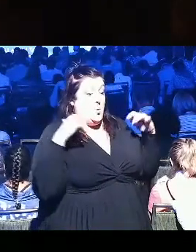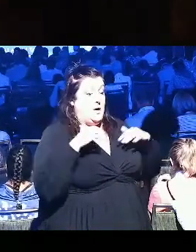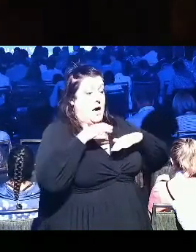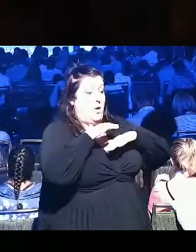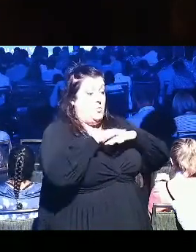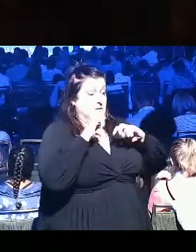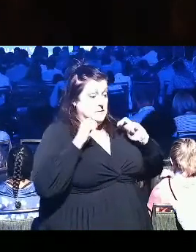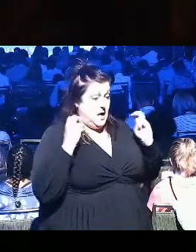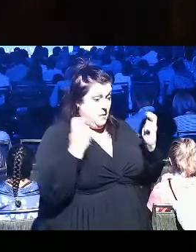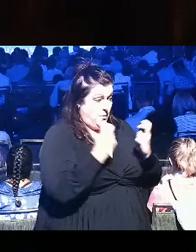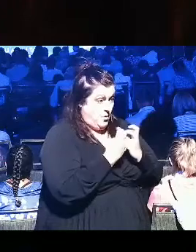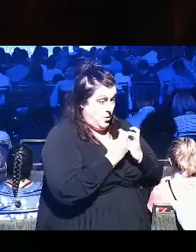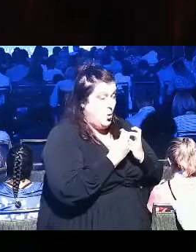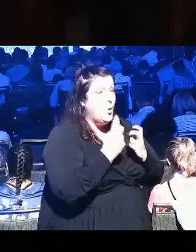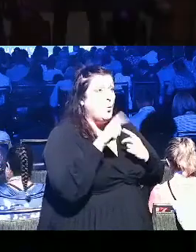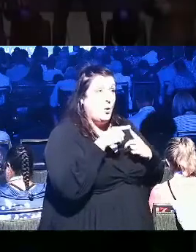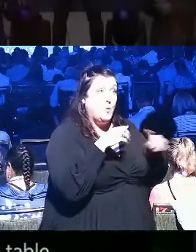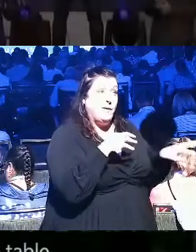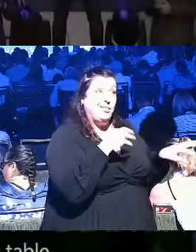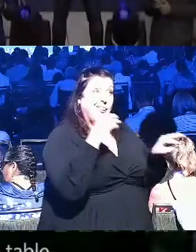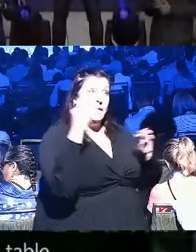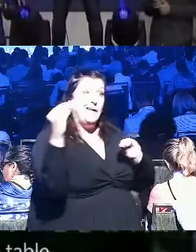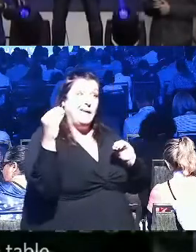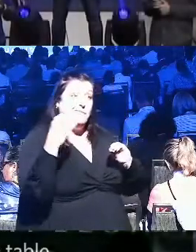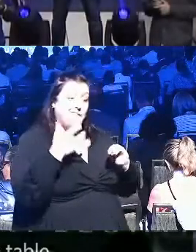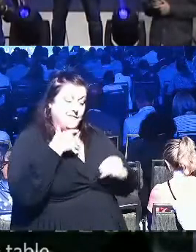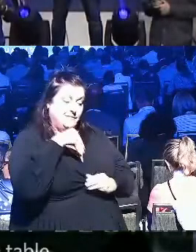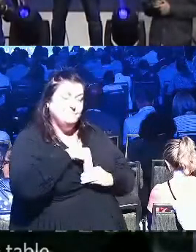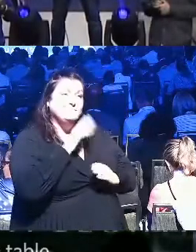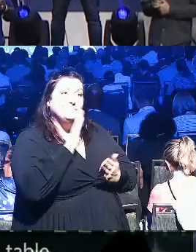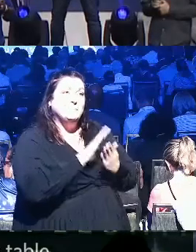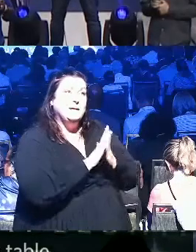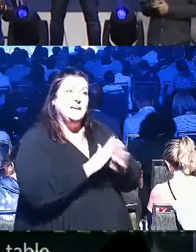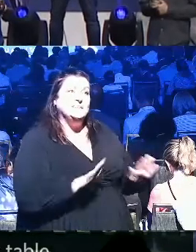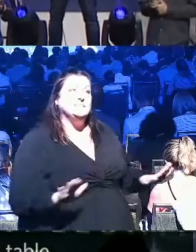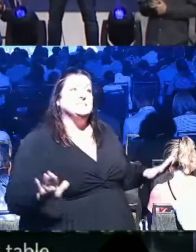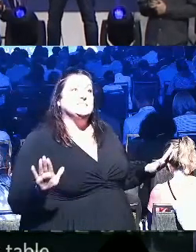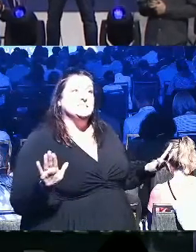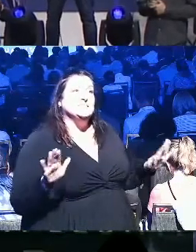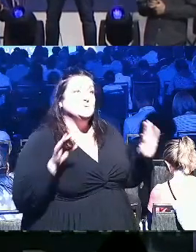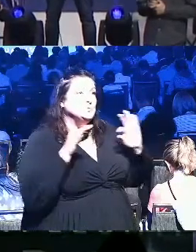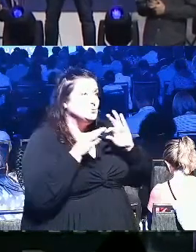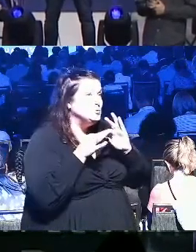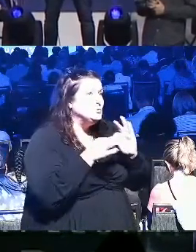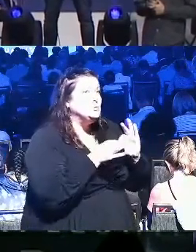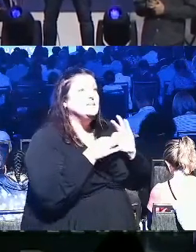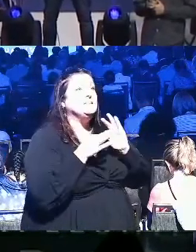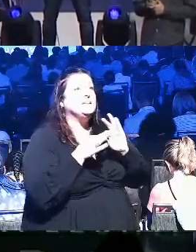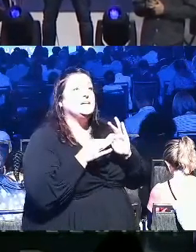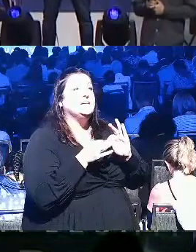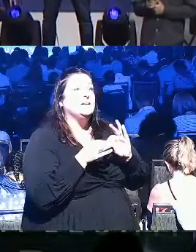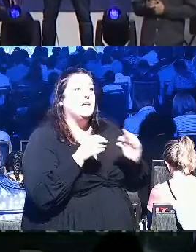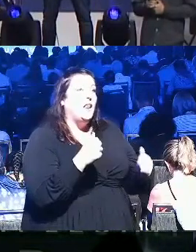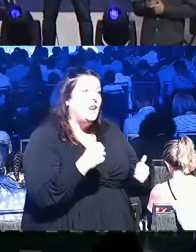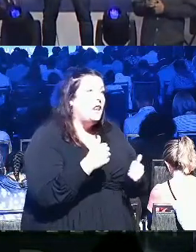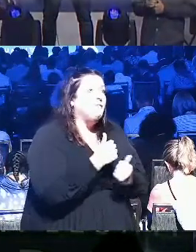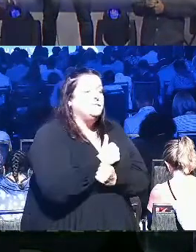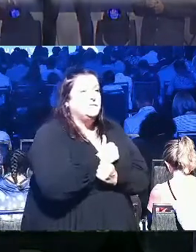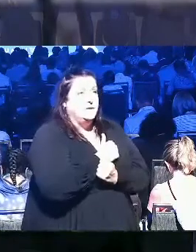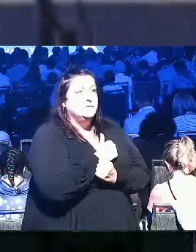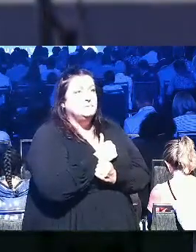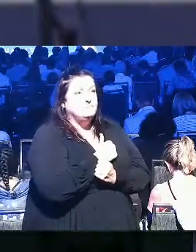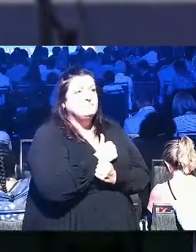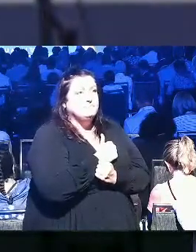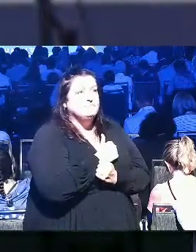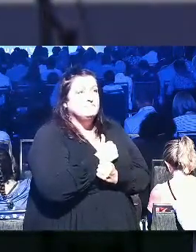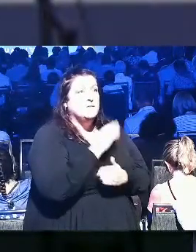walk away from this table of fellowship with peace and unity and love. For